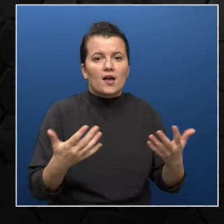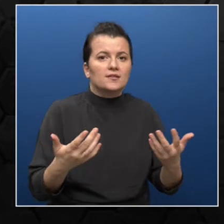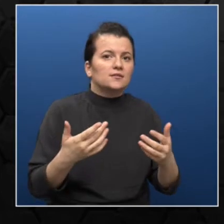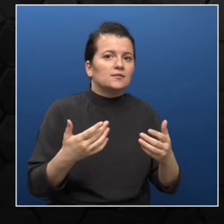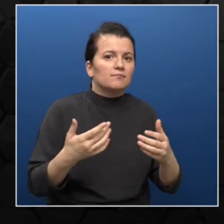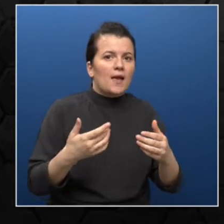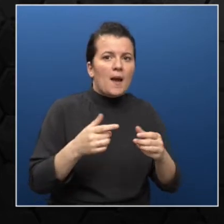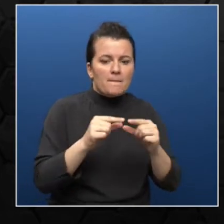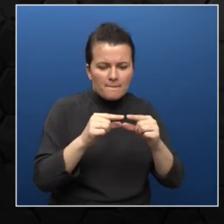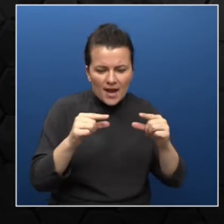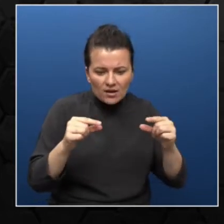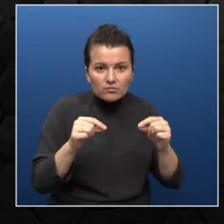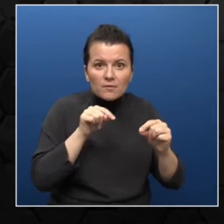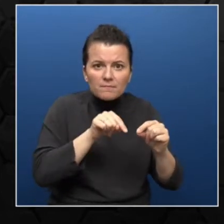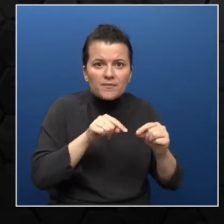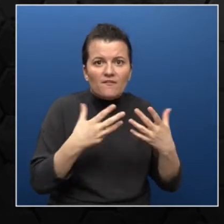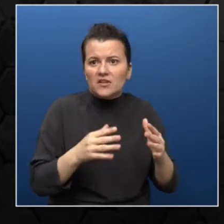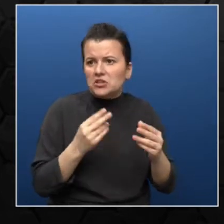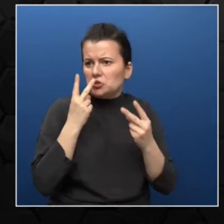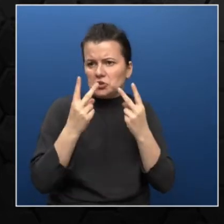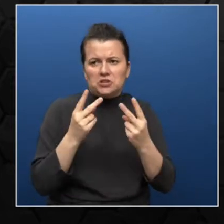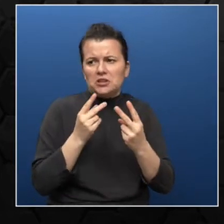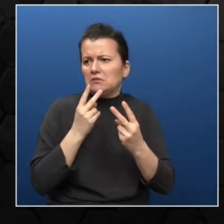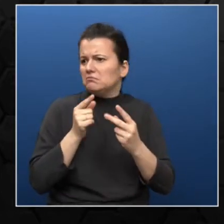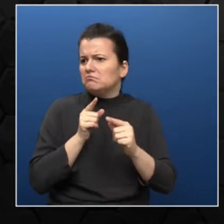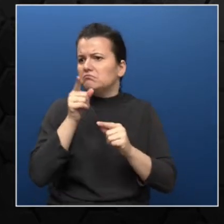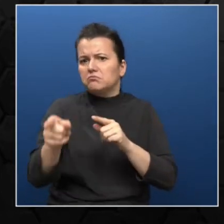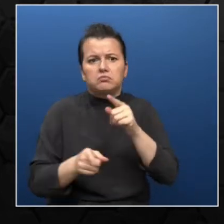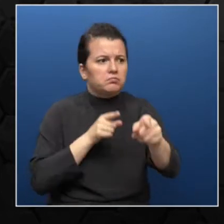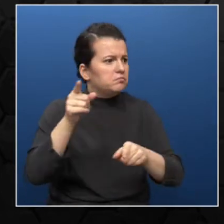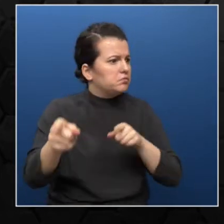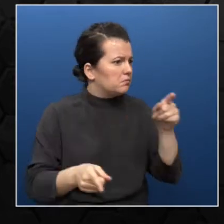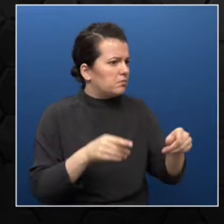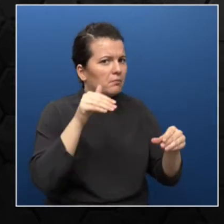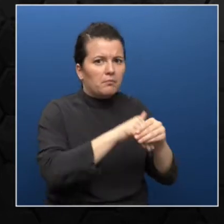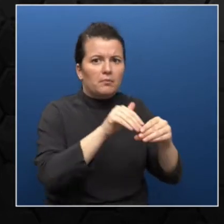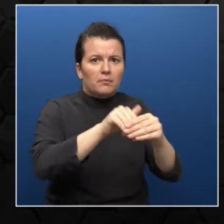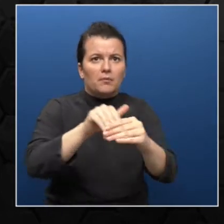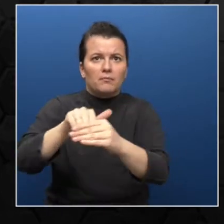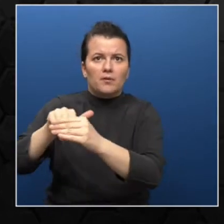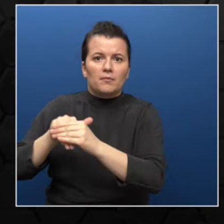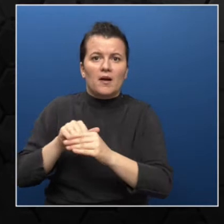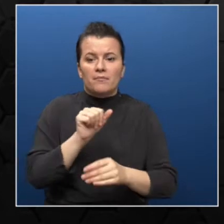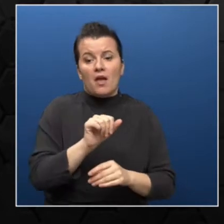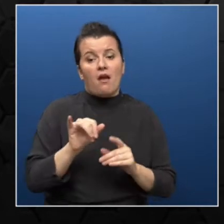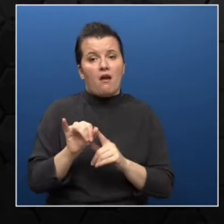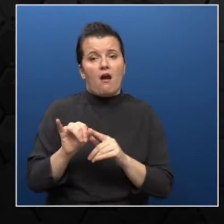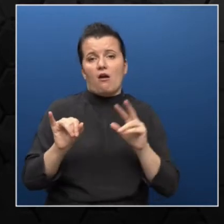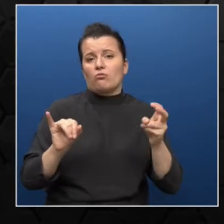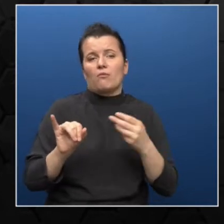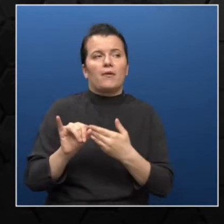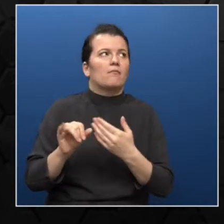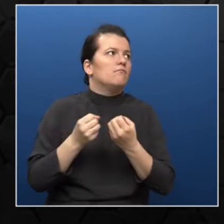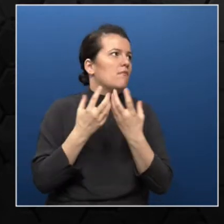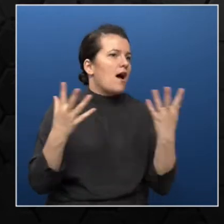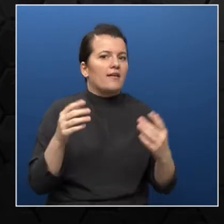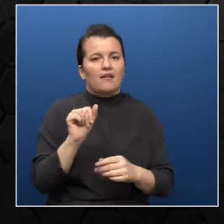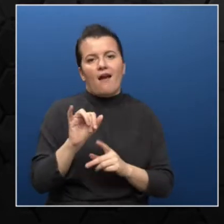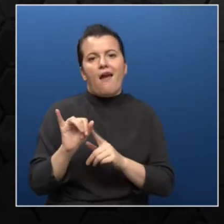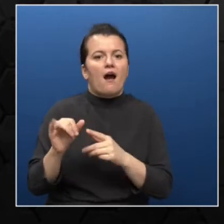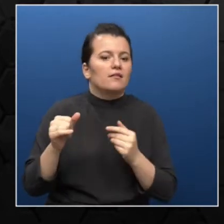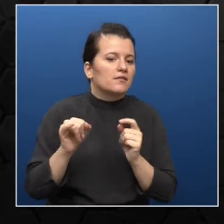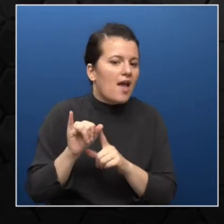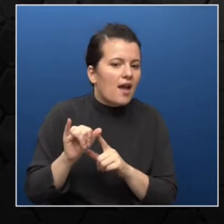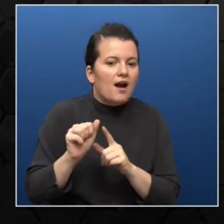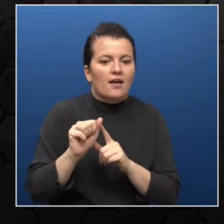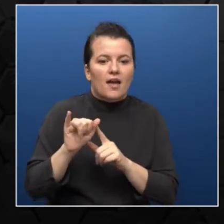intelligence obviously is like a buzzword of the decade. So everyone is wanting to learn about artificial